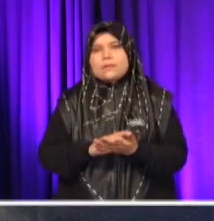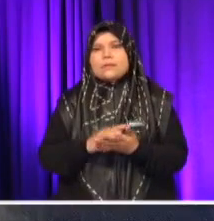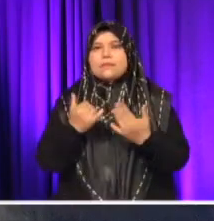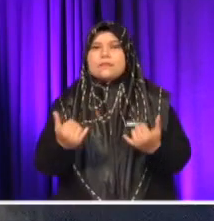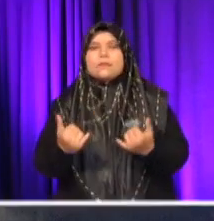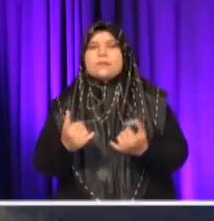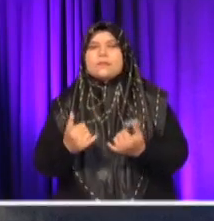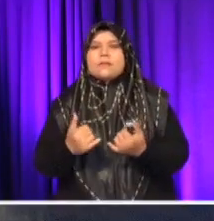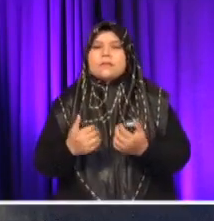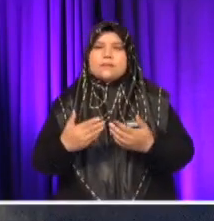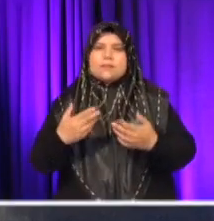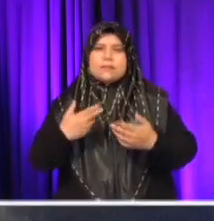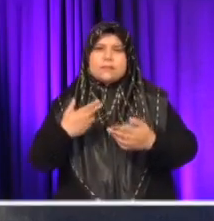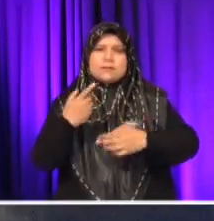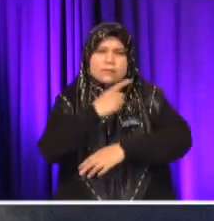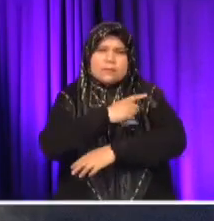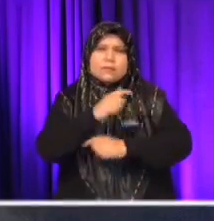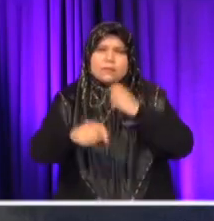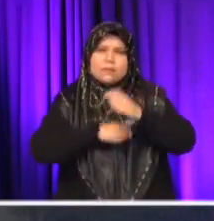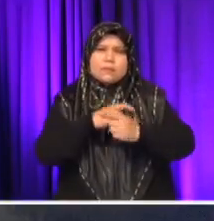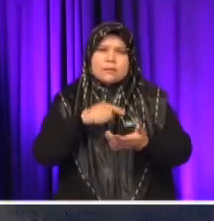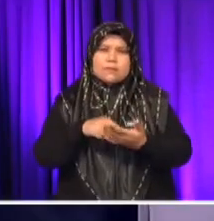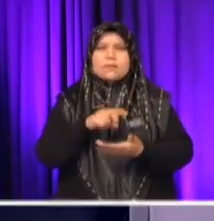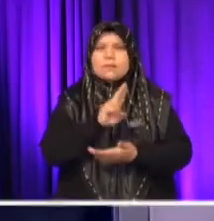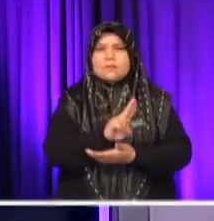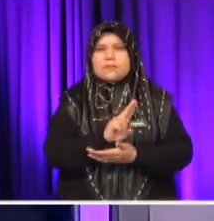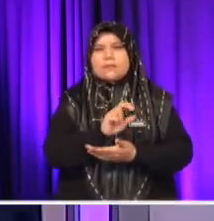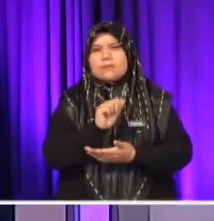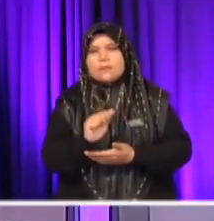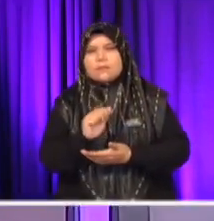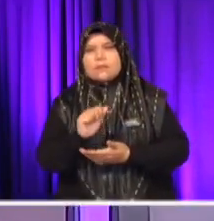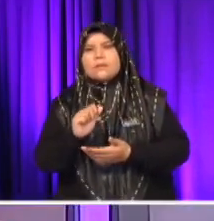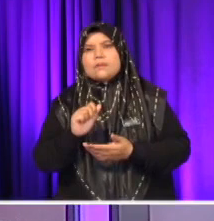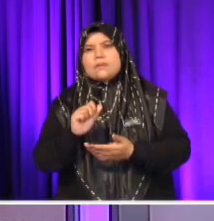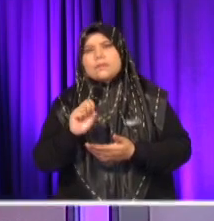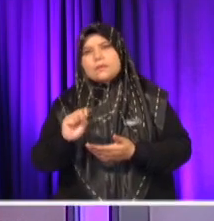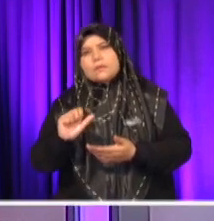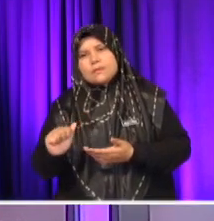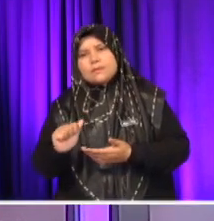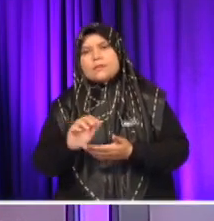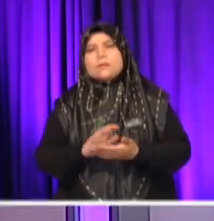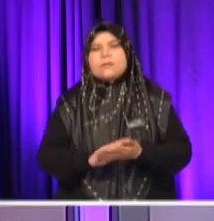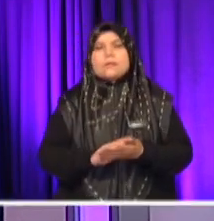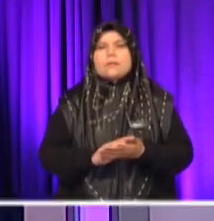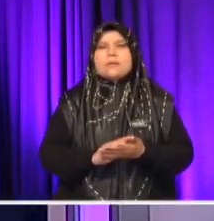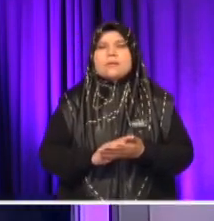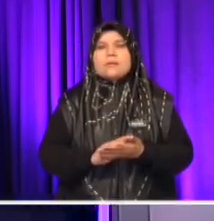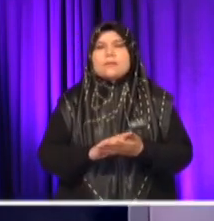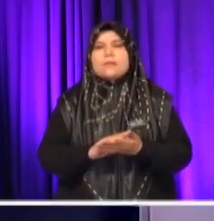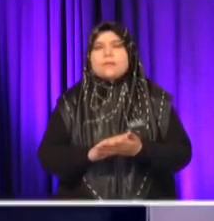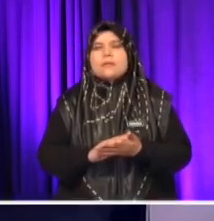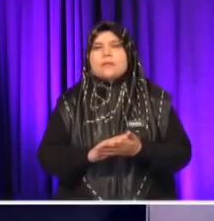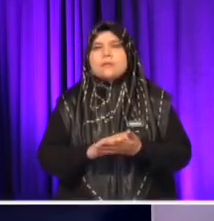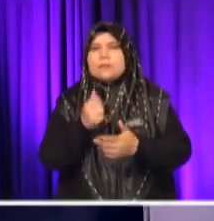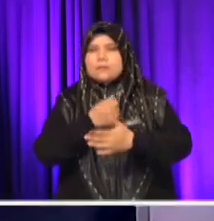this year, we'll be having an Ujian Akhir Sesi Akademik at the end of the school session. All right. Okay, so